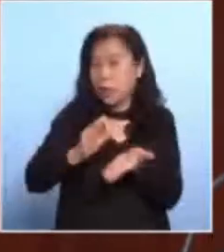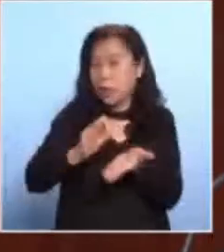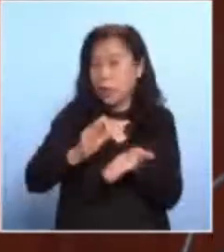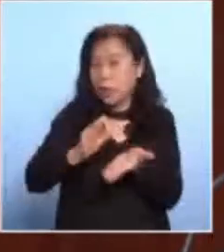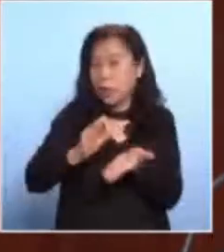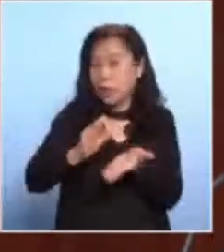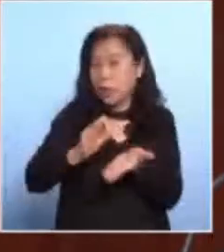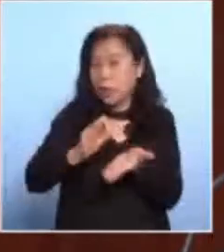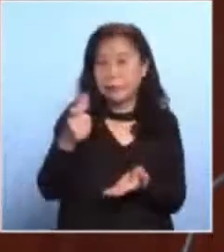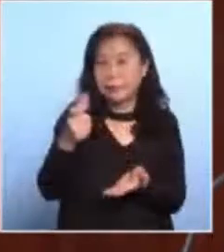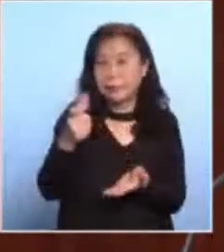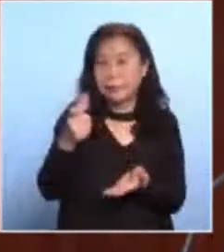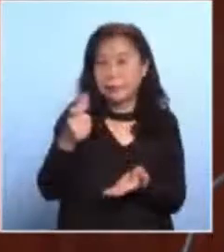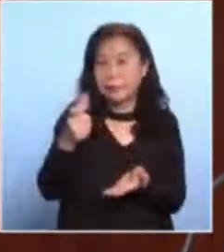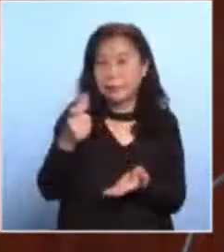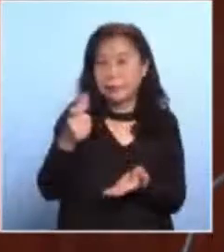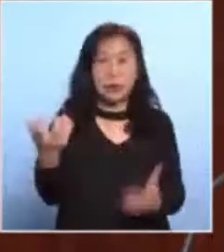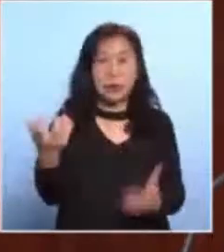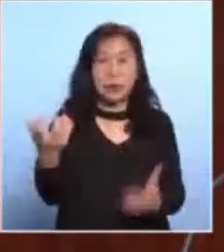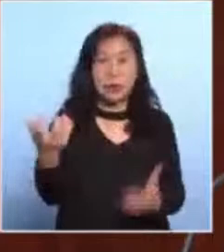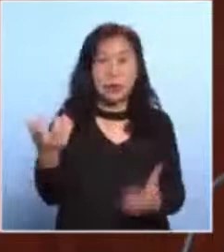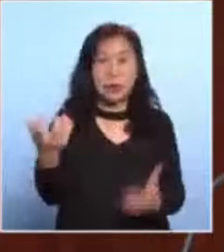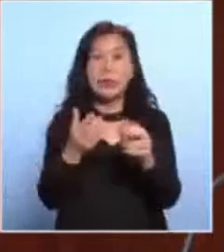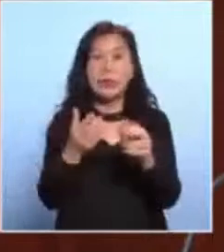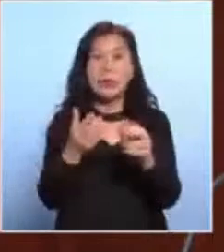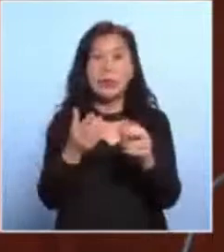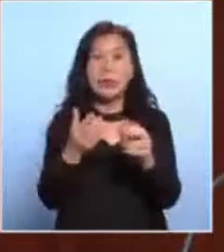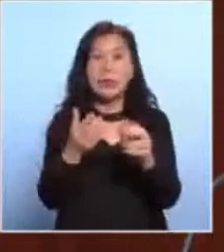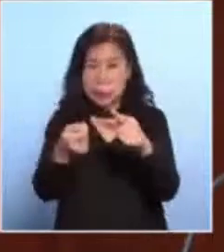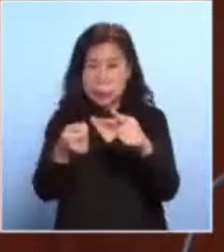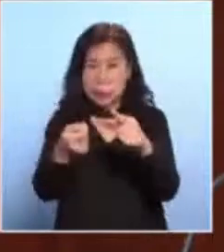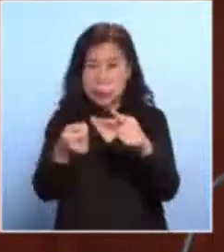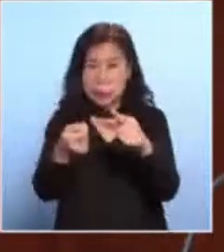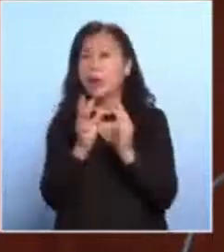data to provide more efficient financing services for SMEs.